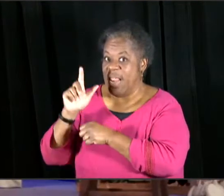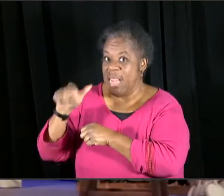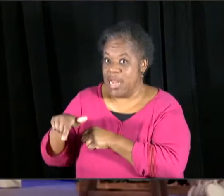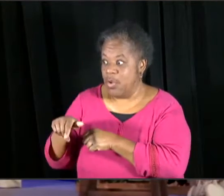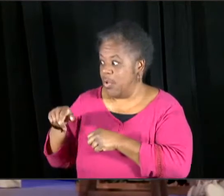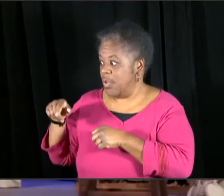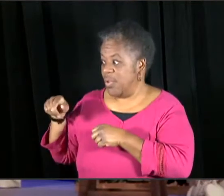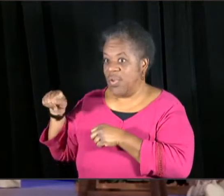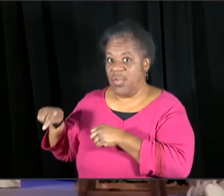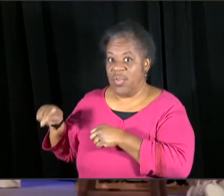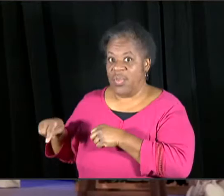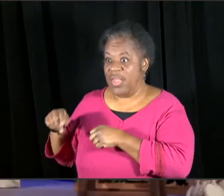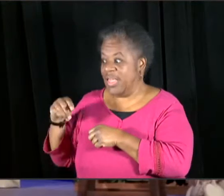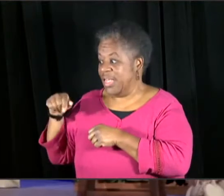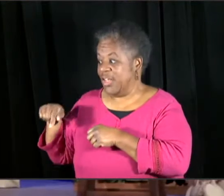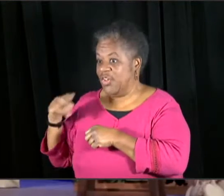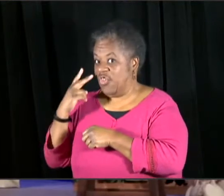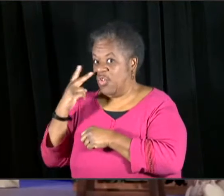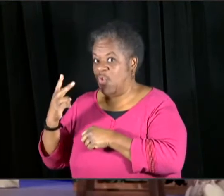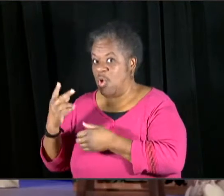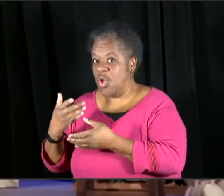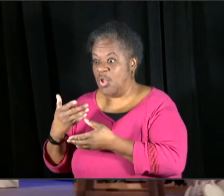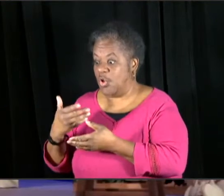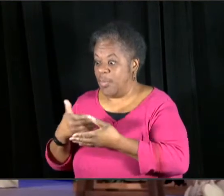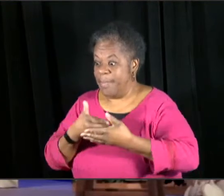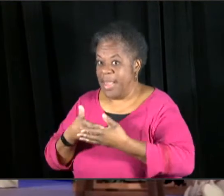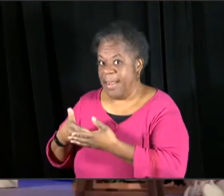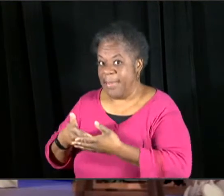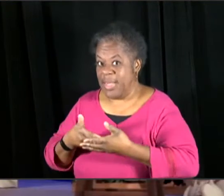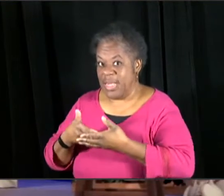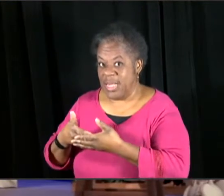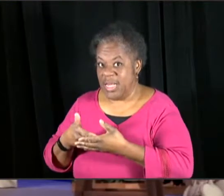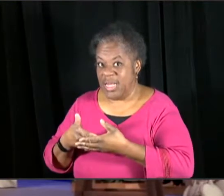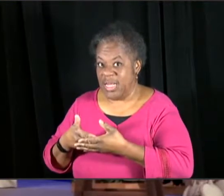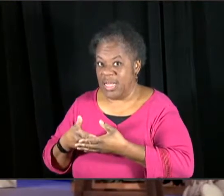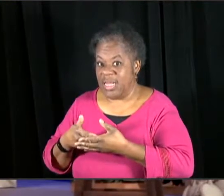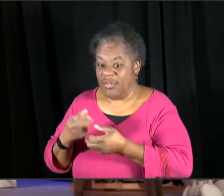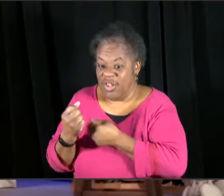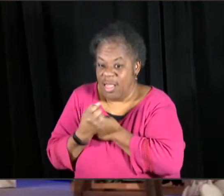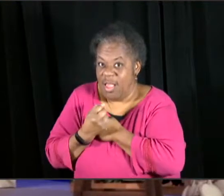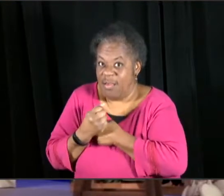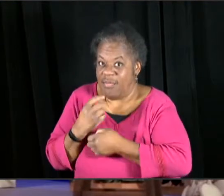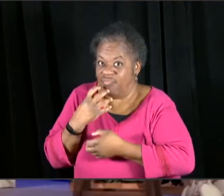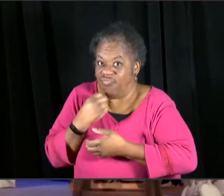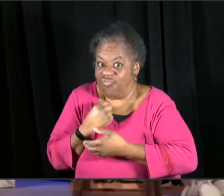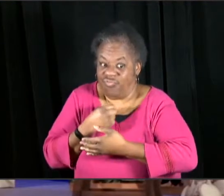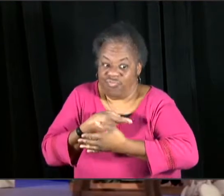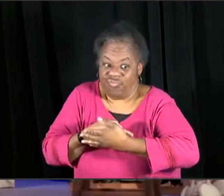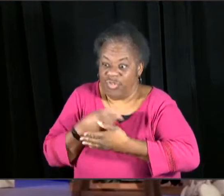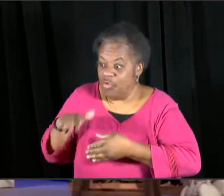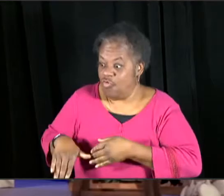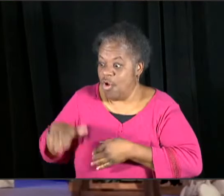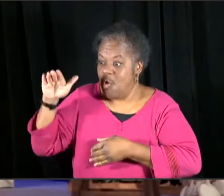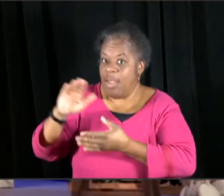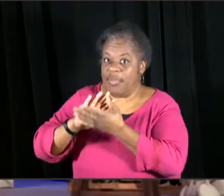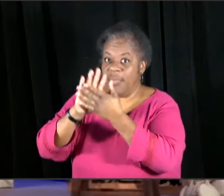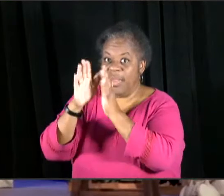son, the infant that she had held and nursed and loved, grow up to become a man